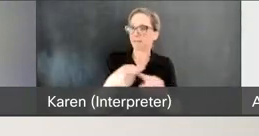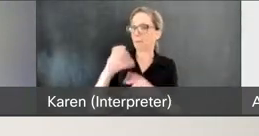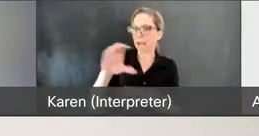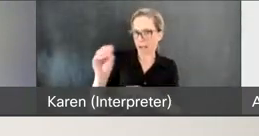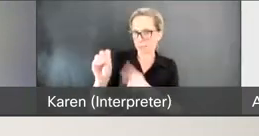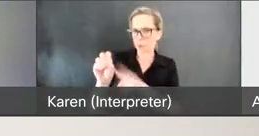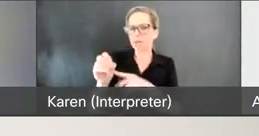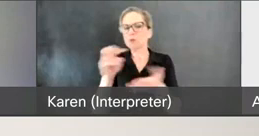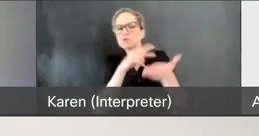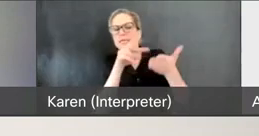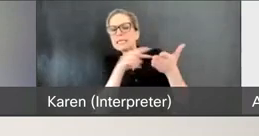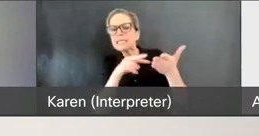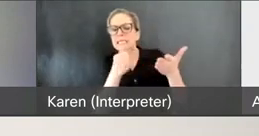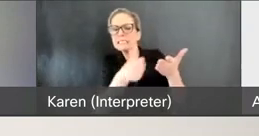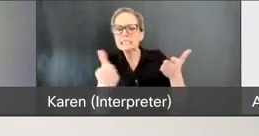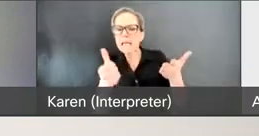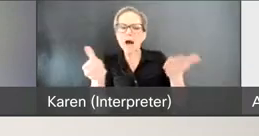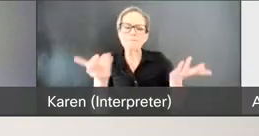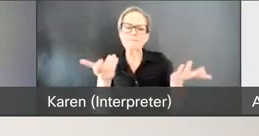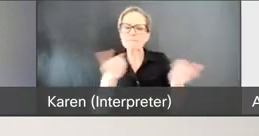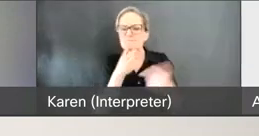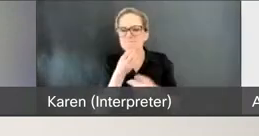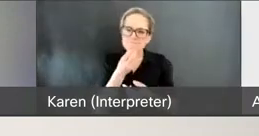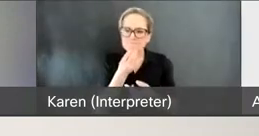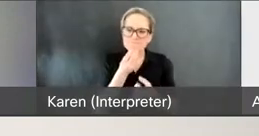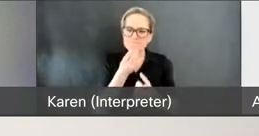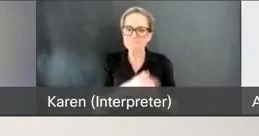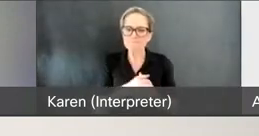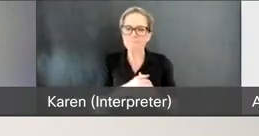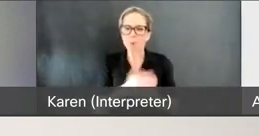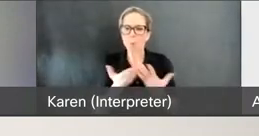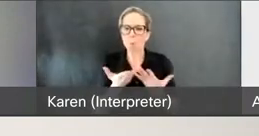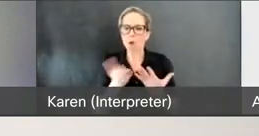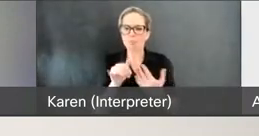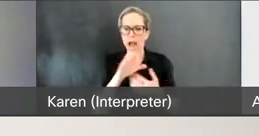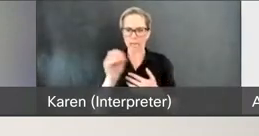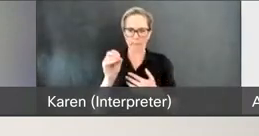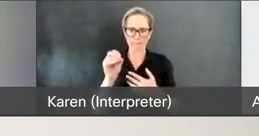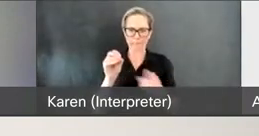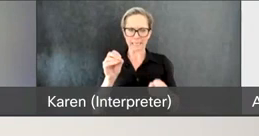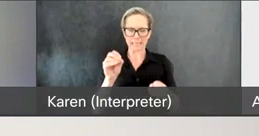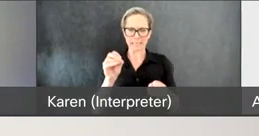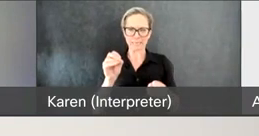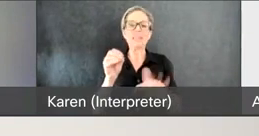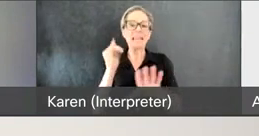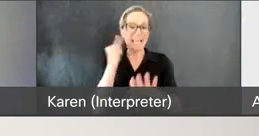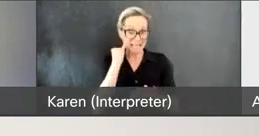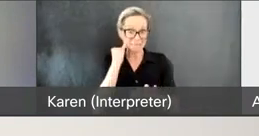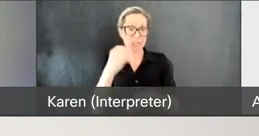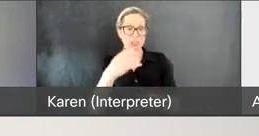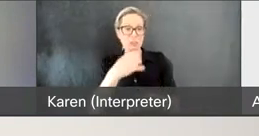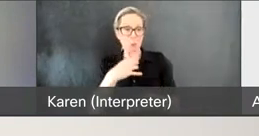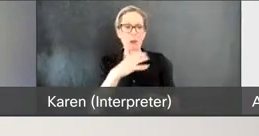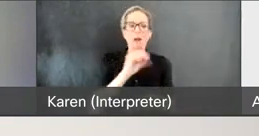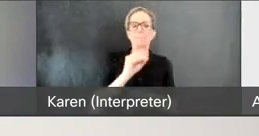you a tenor of what this company sounds like when there is a dispute, and whether that sounds like